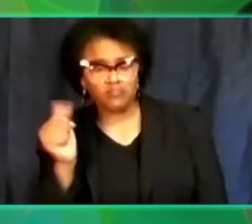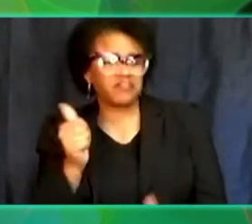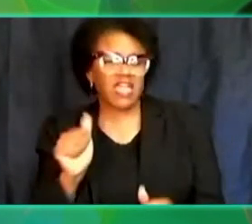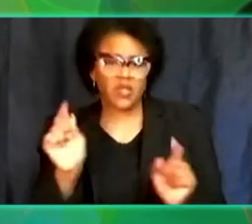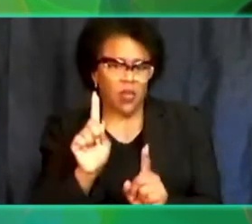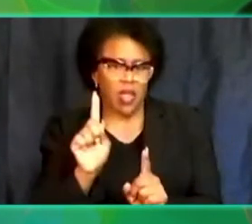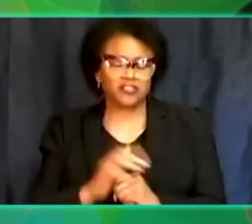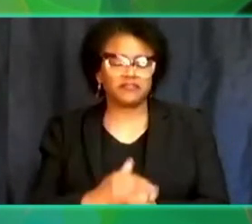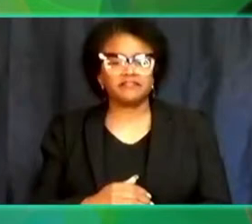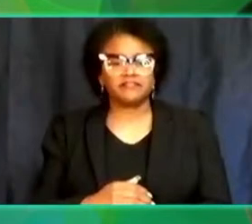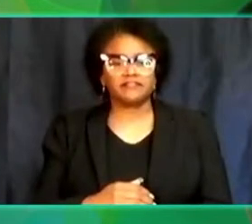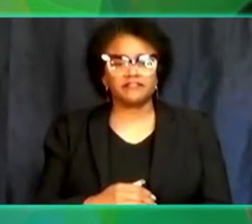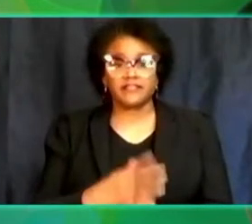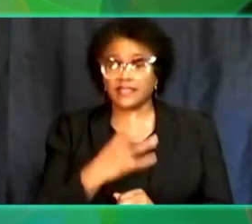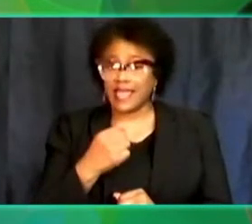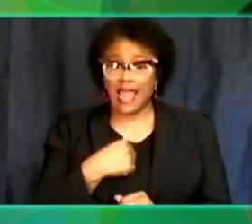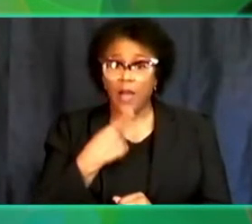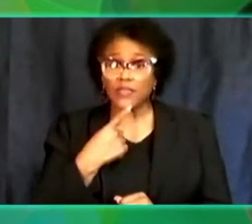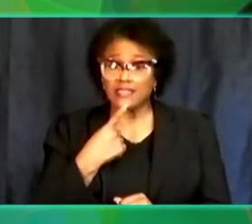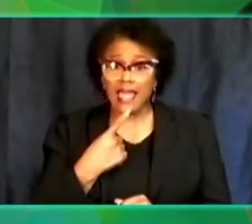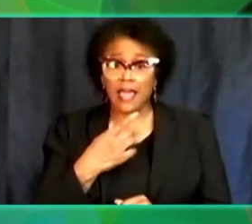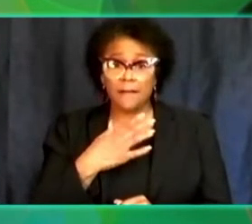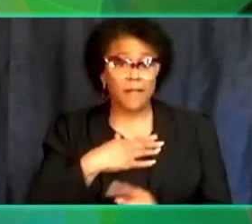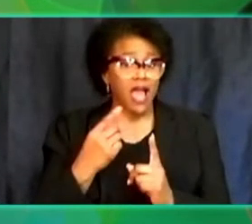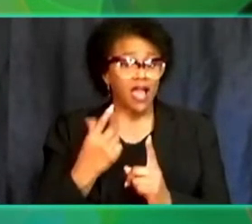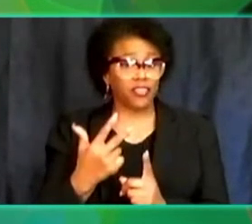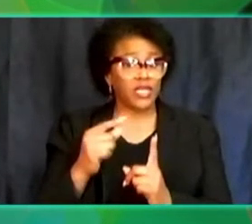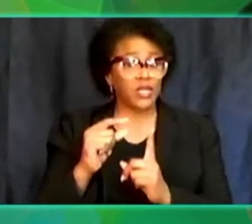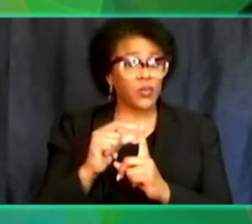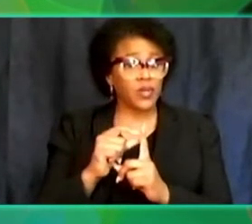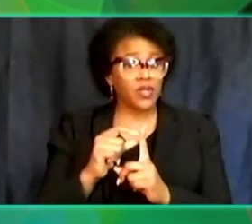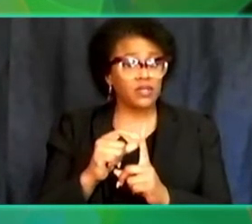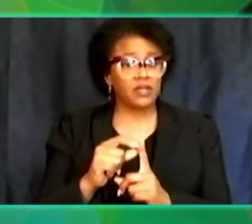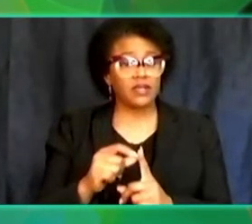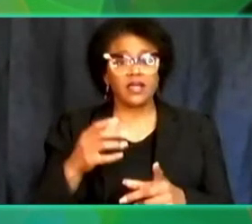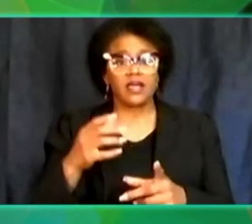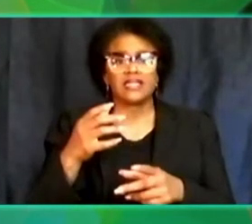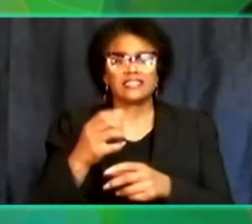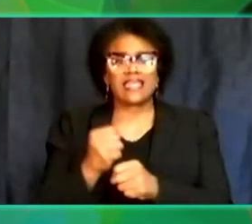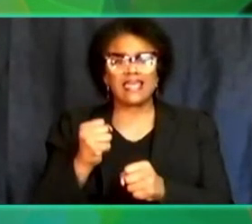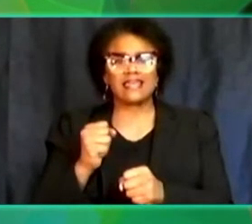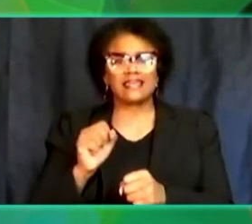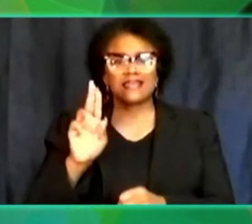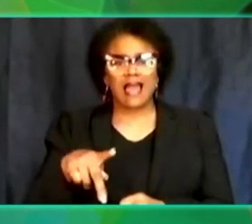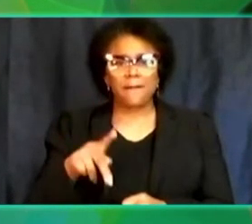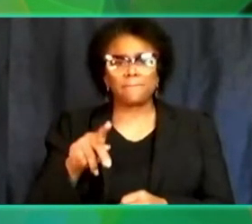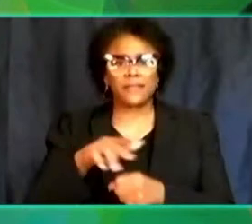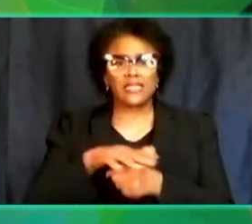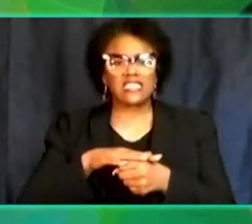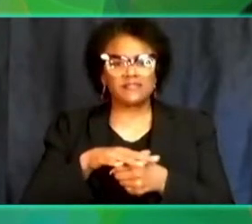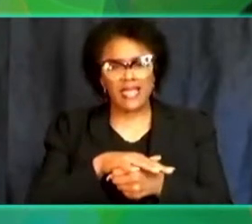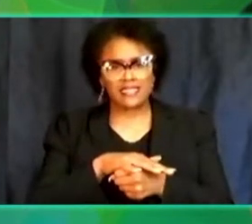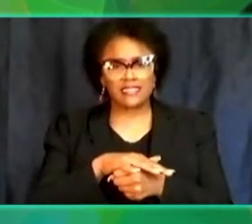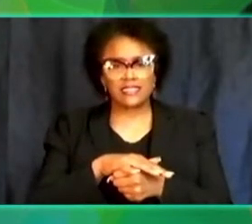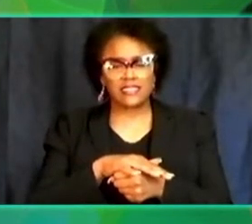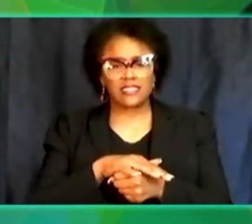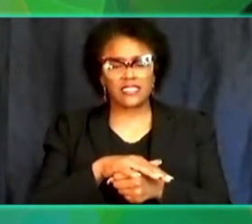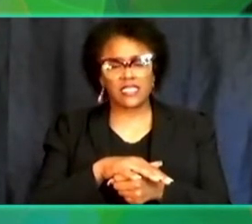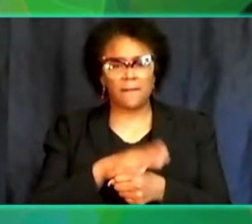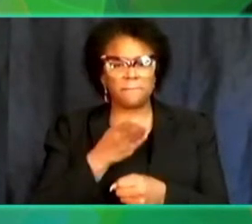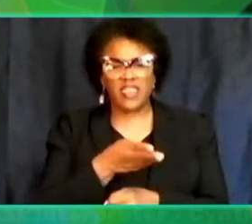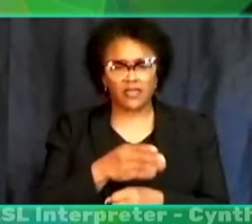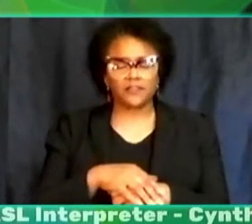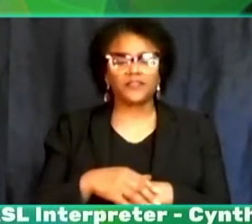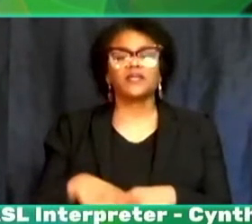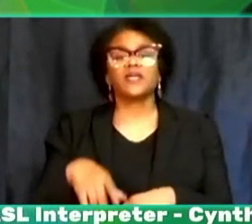All right, and I guess I'll say my three words would be take up space, you know, and you can find me on